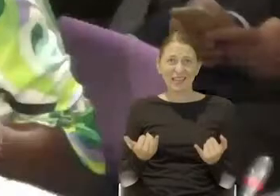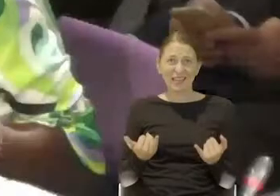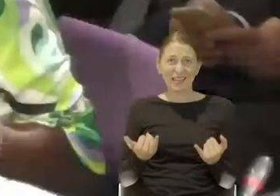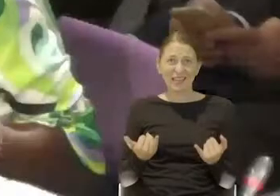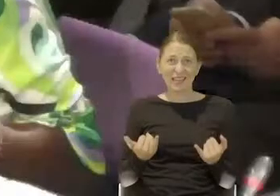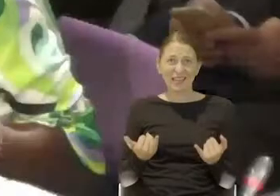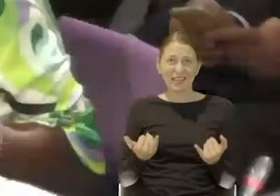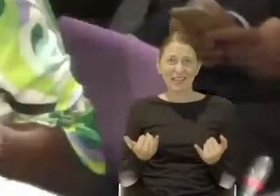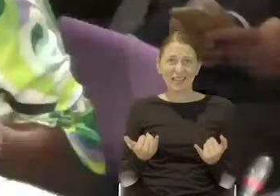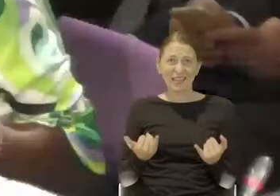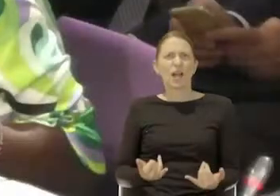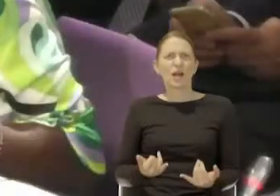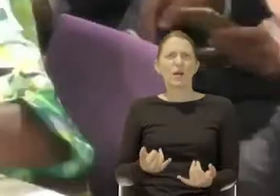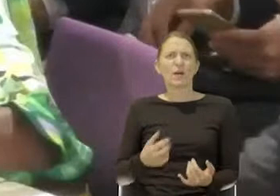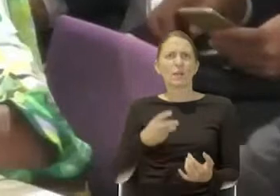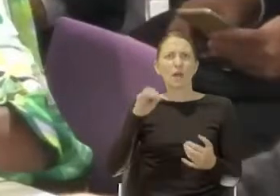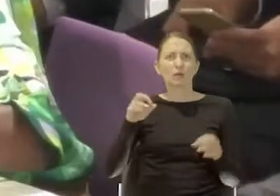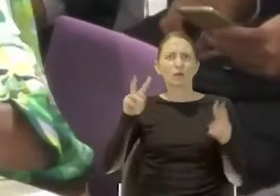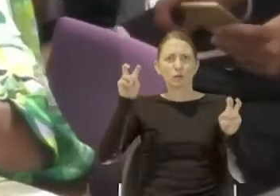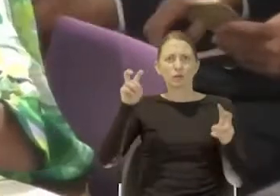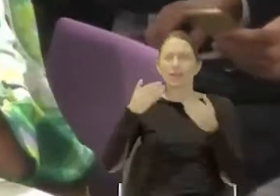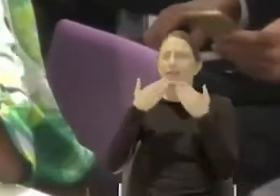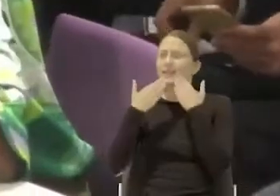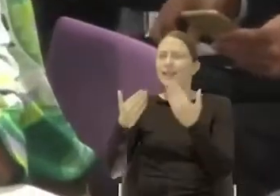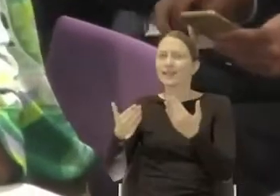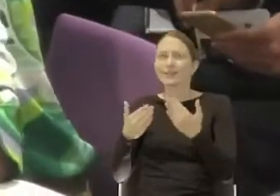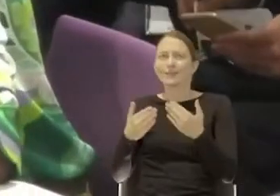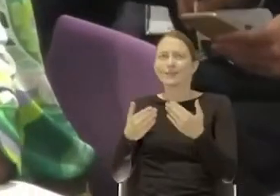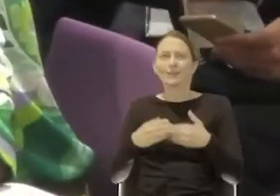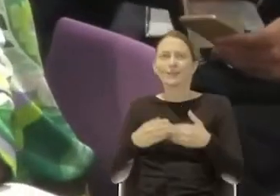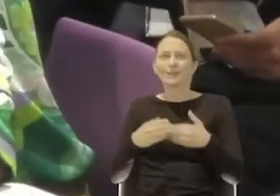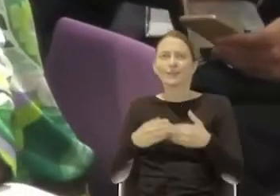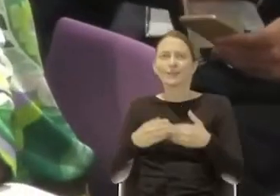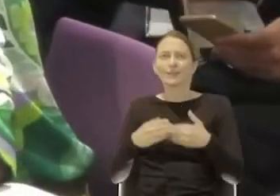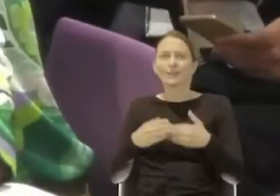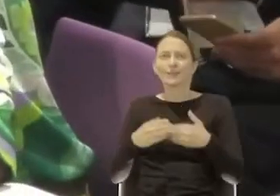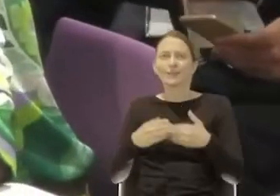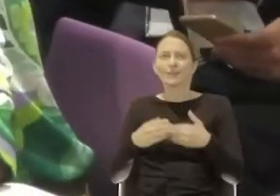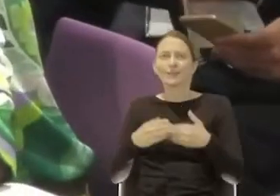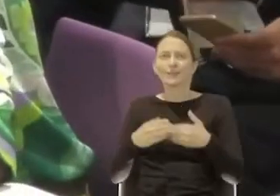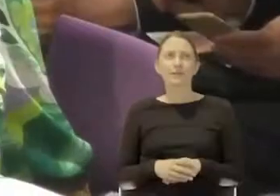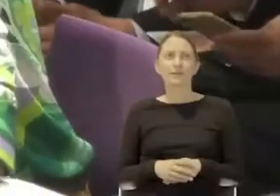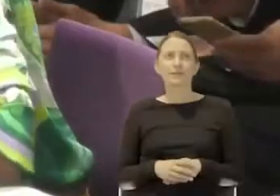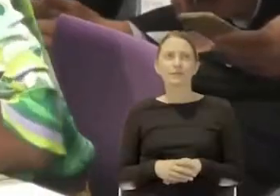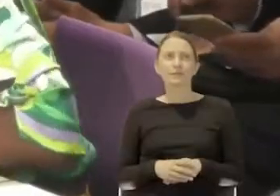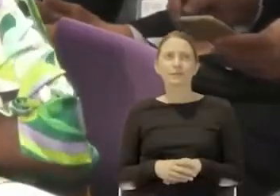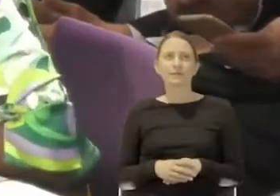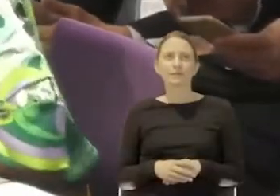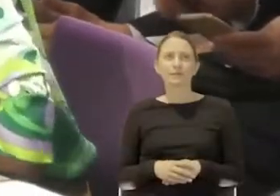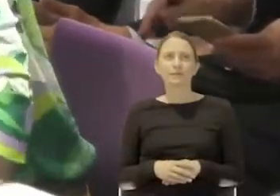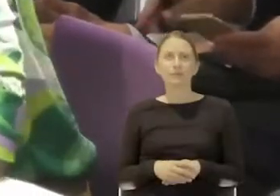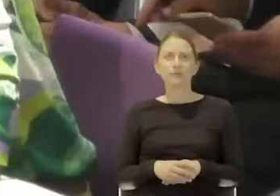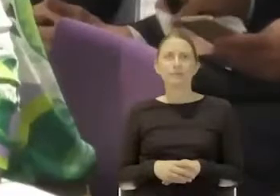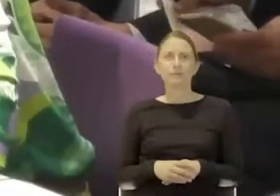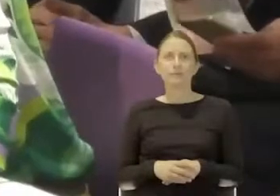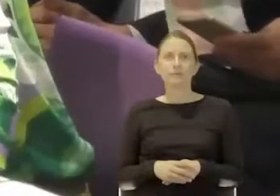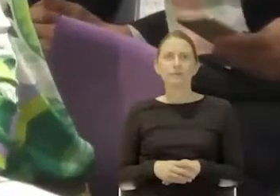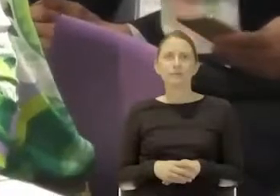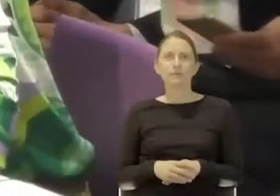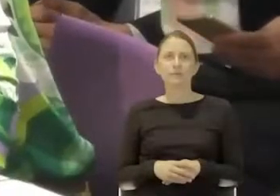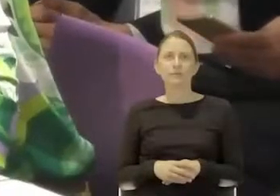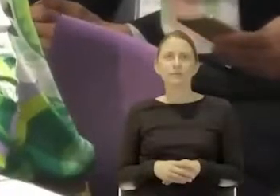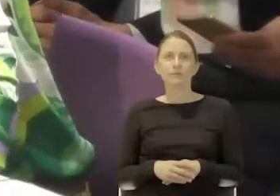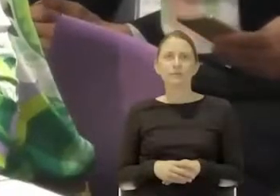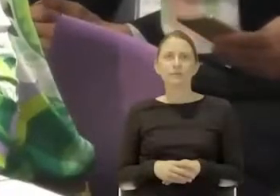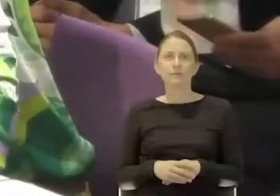you, Honourable Minister. The Chair of the State Committee on Urban Planning, Architecture in the Republic of Azerbaijan. Thank you, sir.